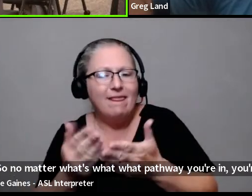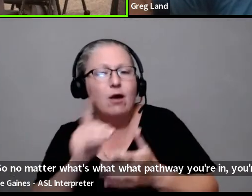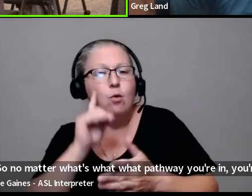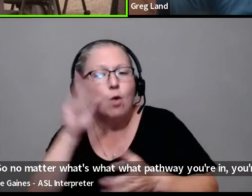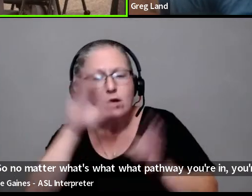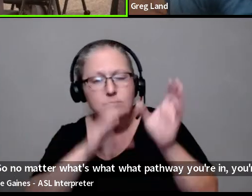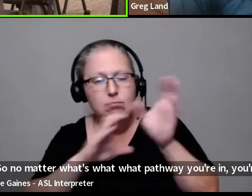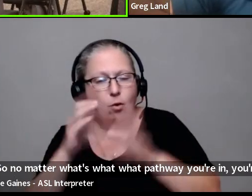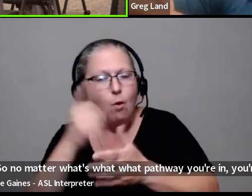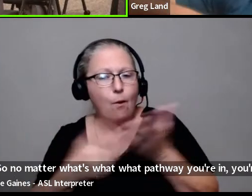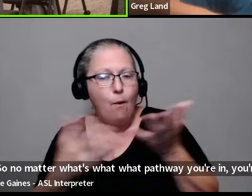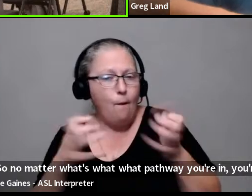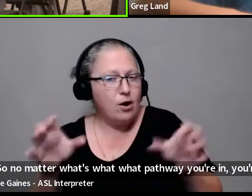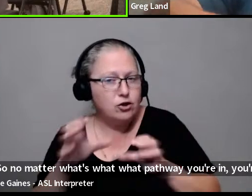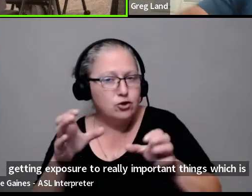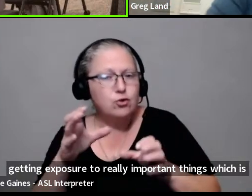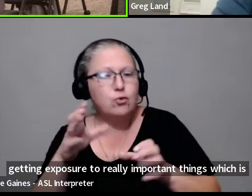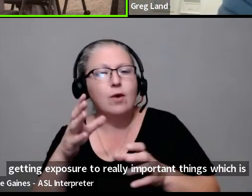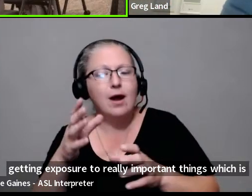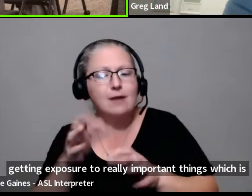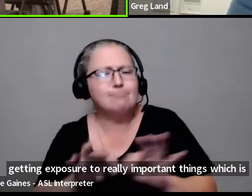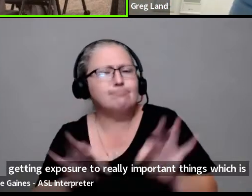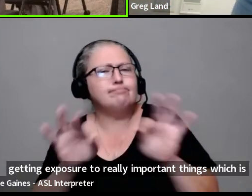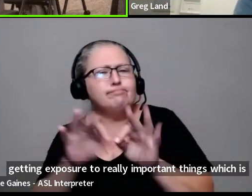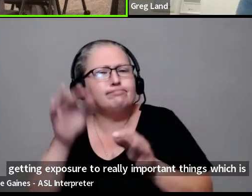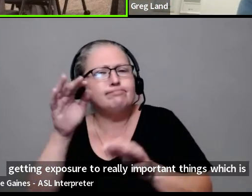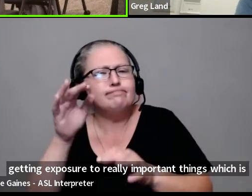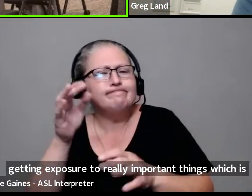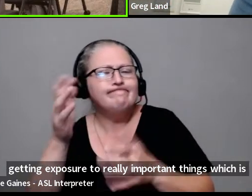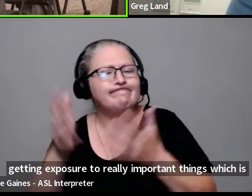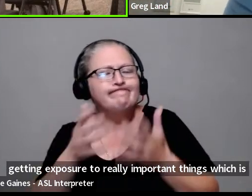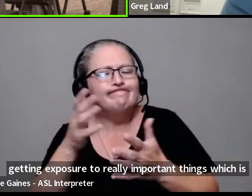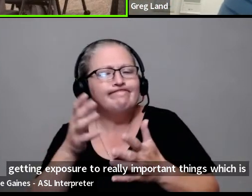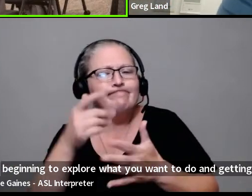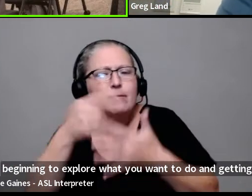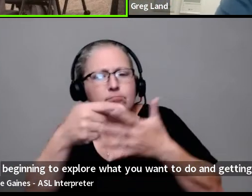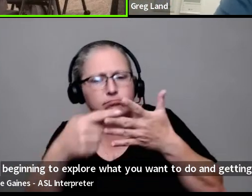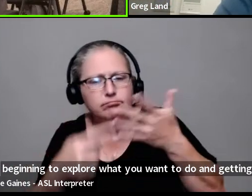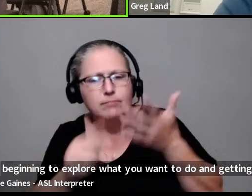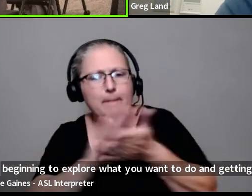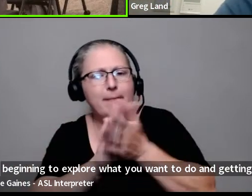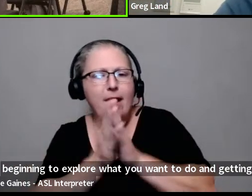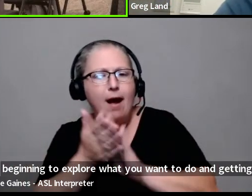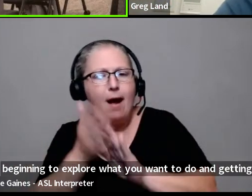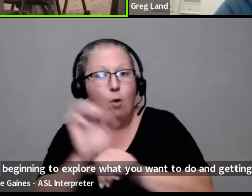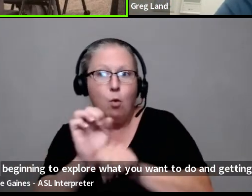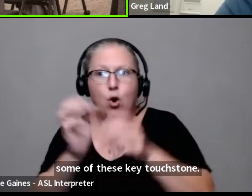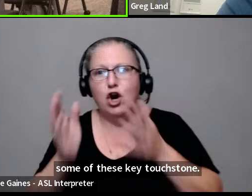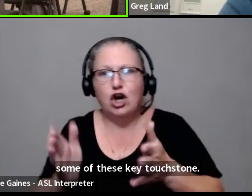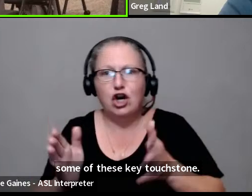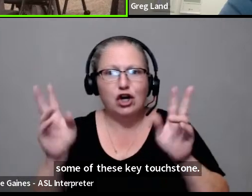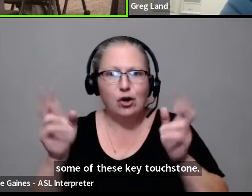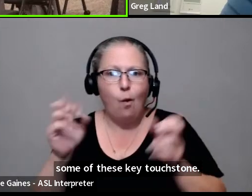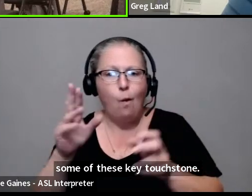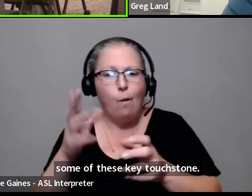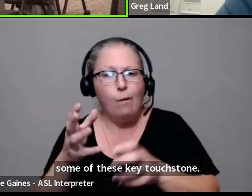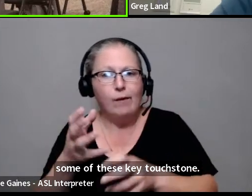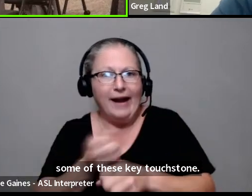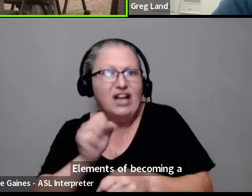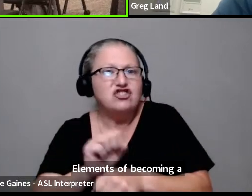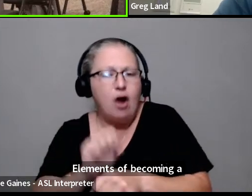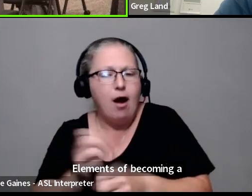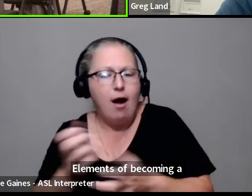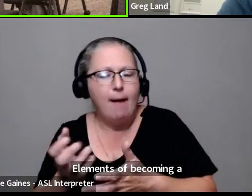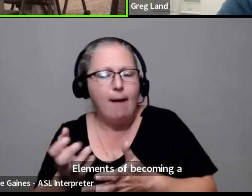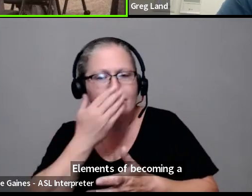explore what you want to do and getting some of these key touchstone elements of becoming a worker, if you will, or getting a job. Right. And I